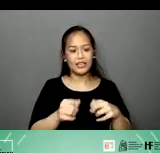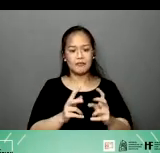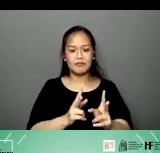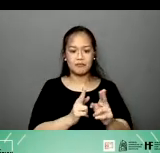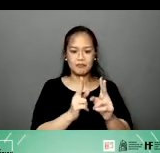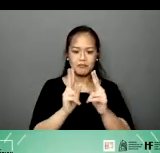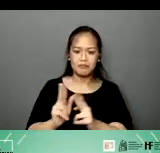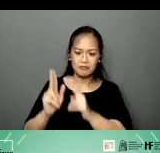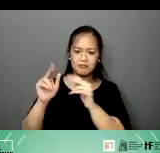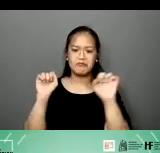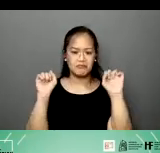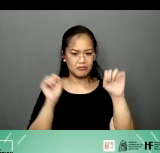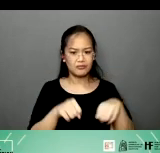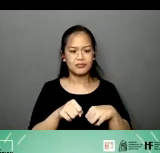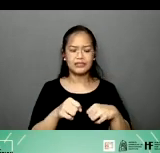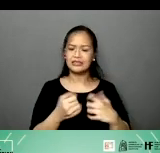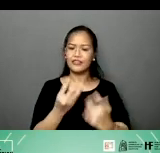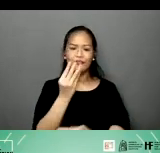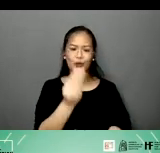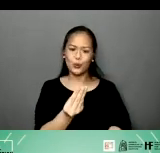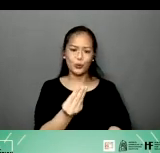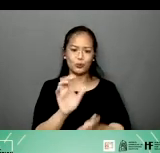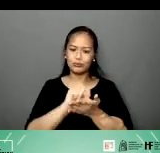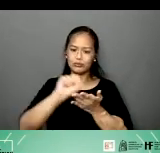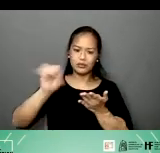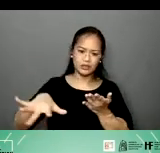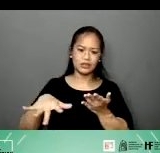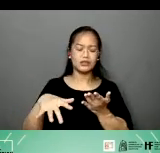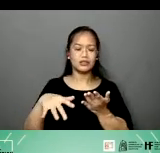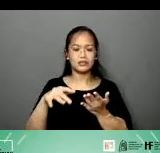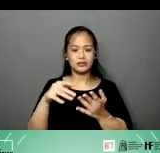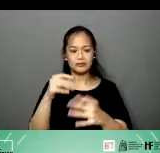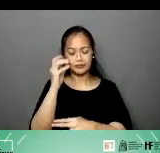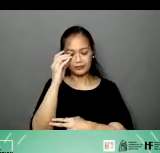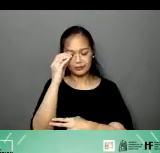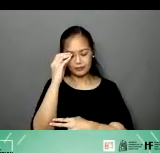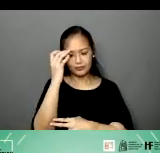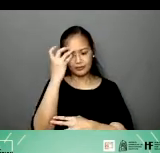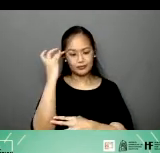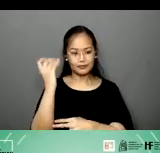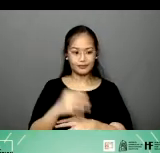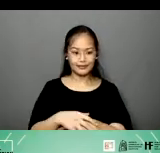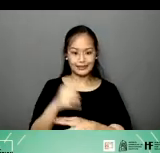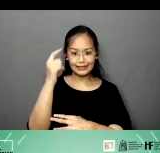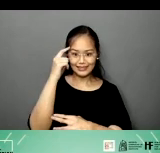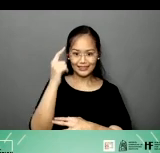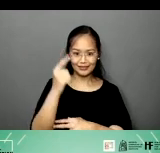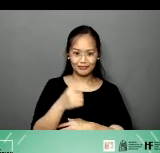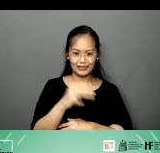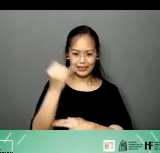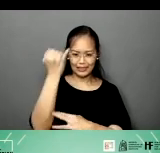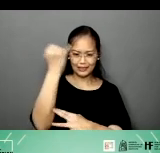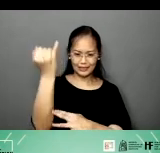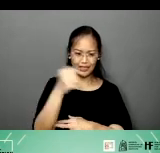byproduct. And this is very cool because, imagine the idea that you can throw away your packaging into the